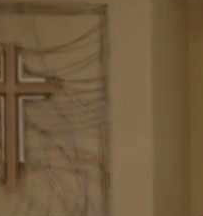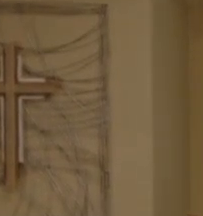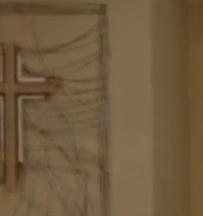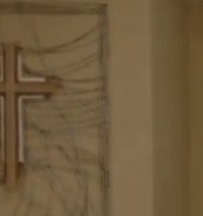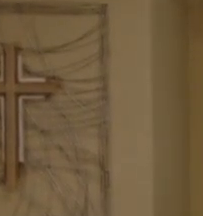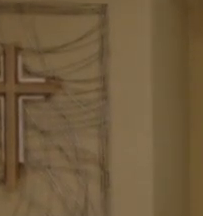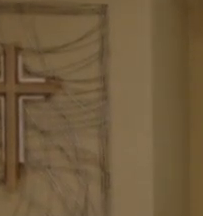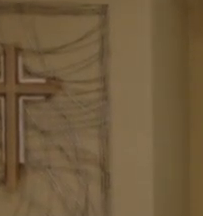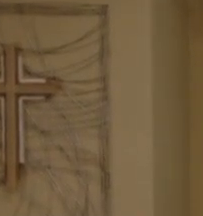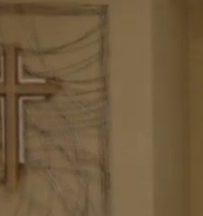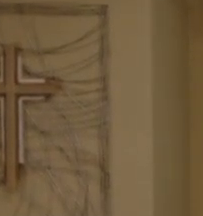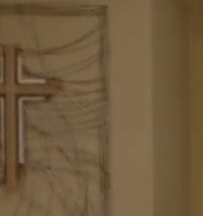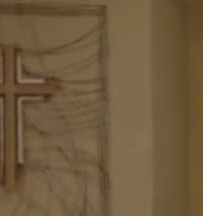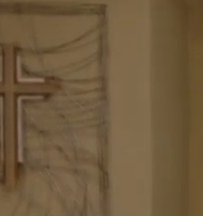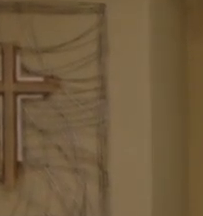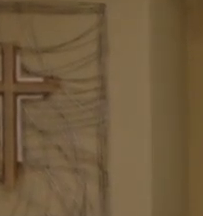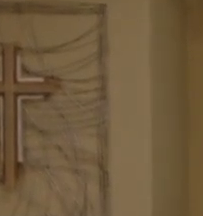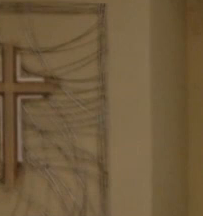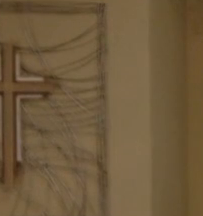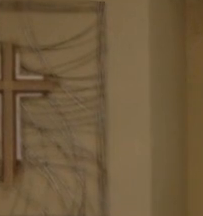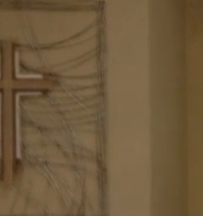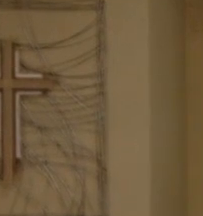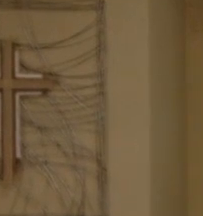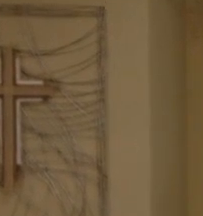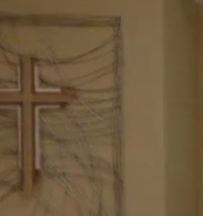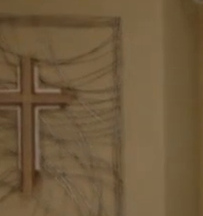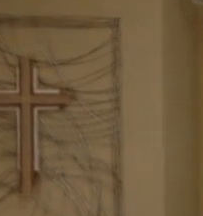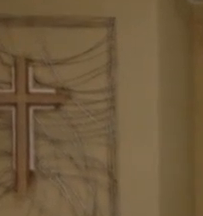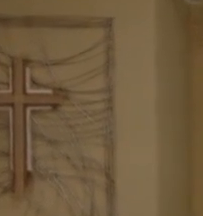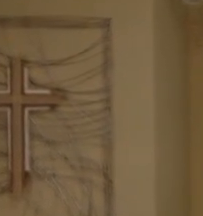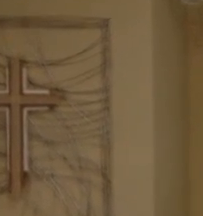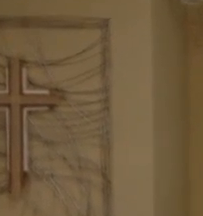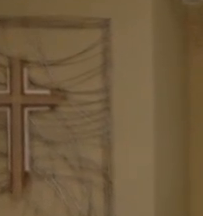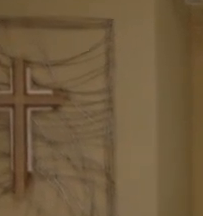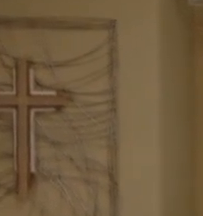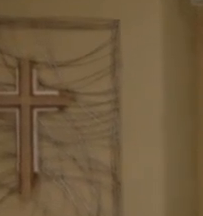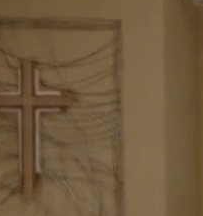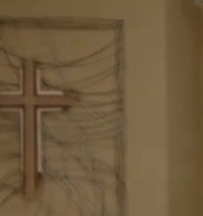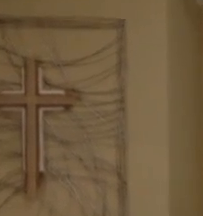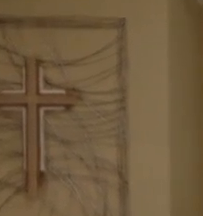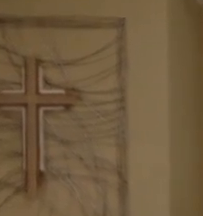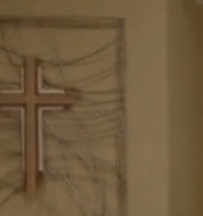Follow me and allow me to do my work in you.